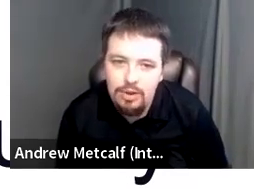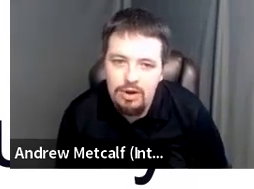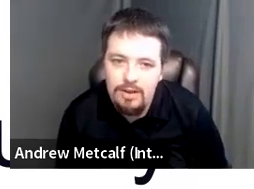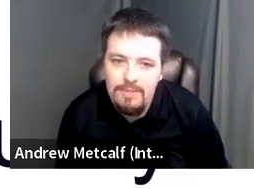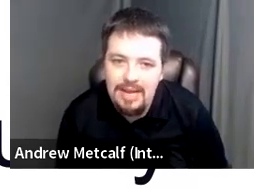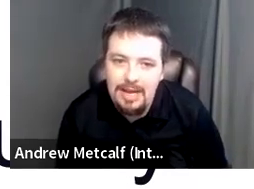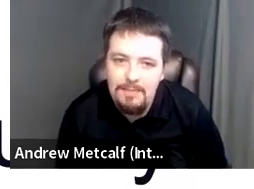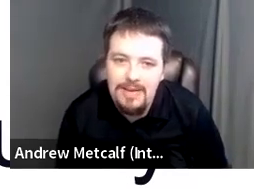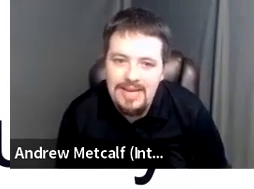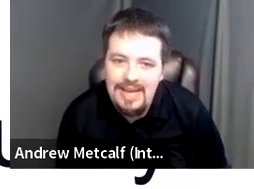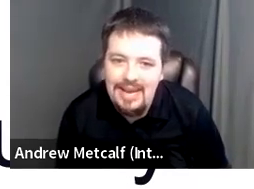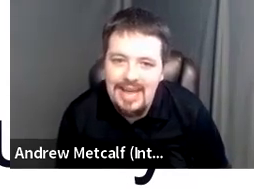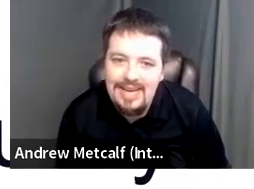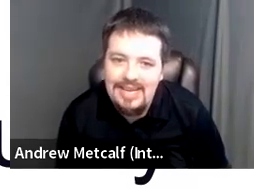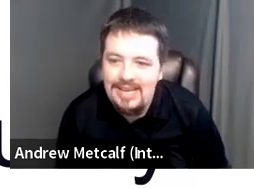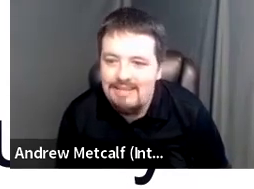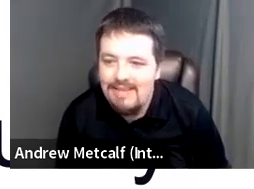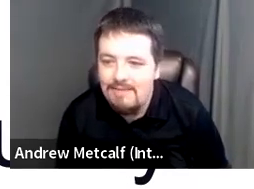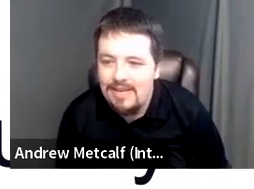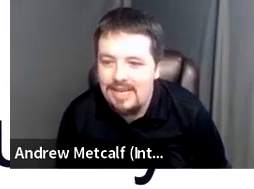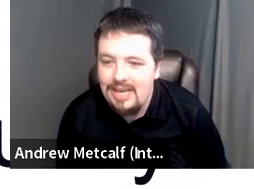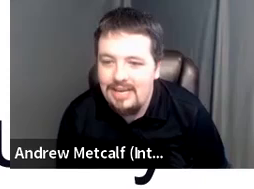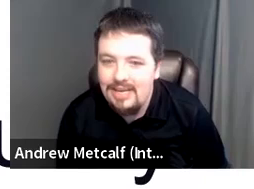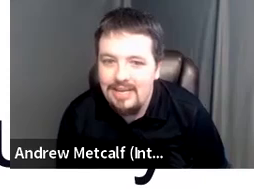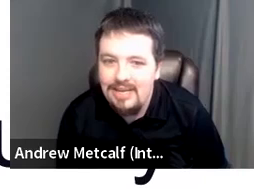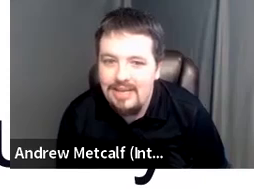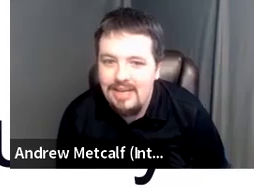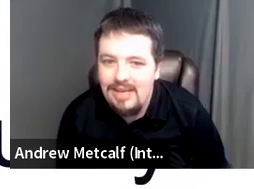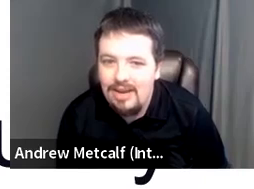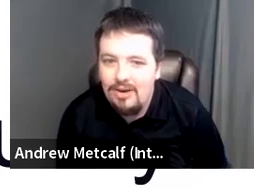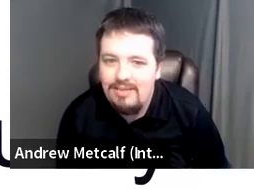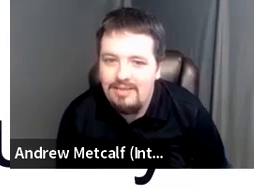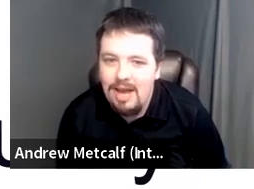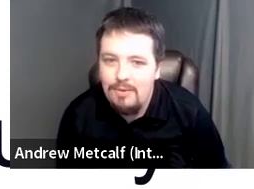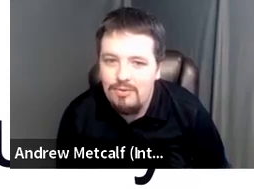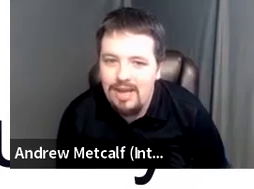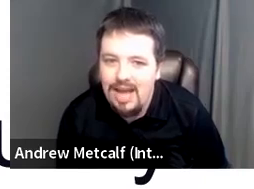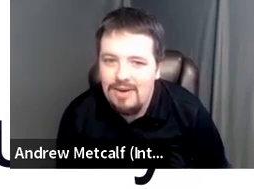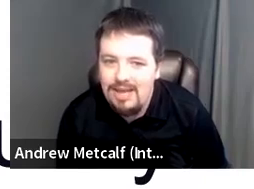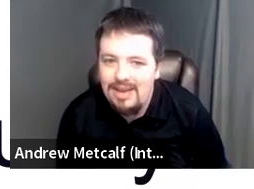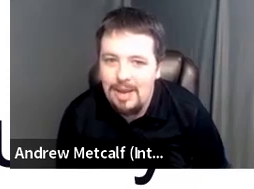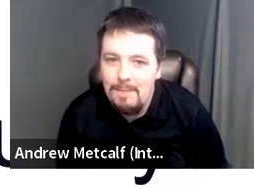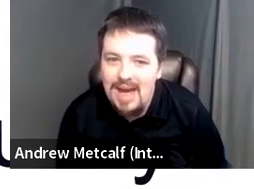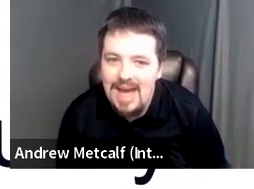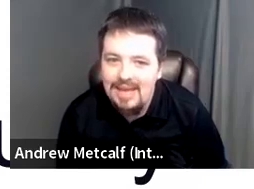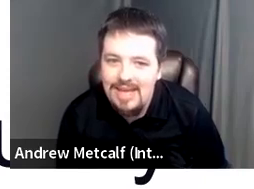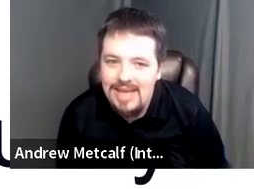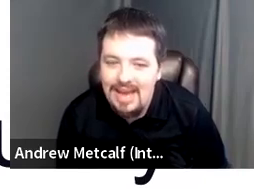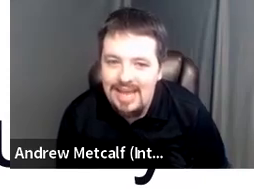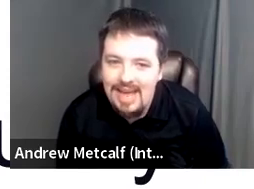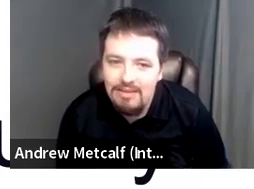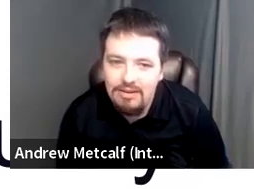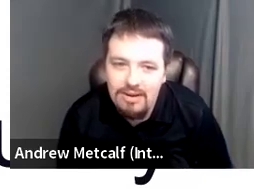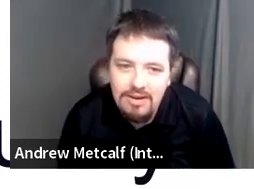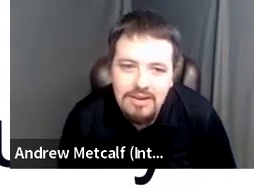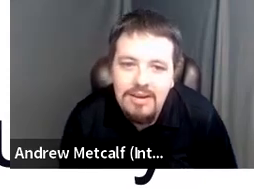And he would learn and pick it up. In 1817, as his time was running out, he had to come back. And